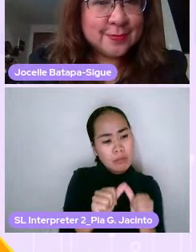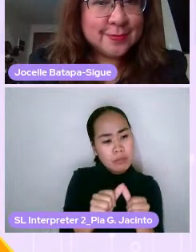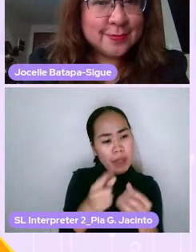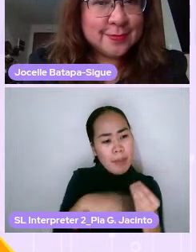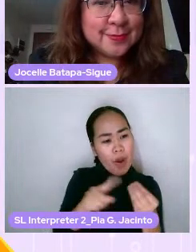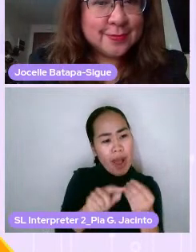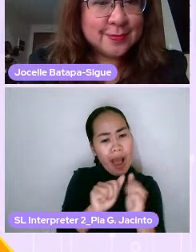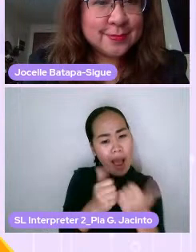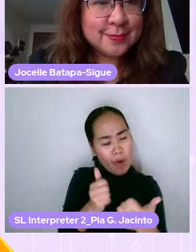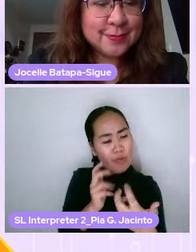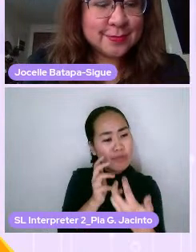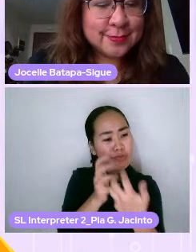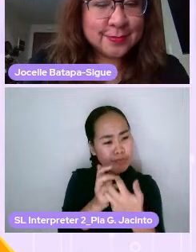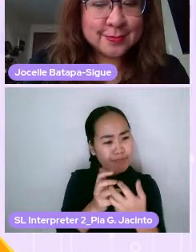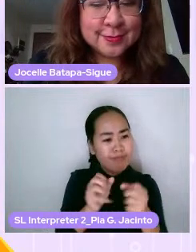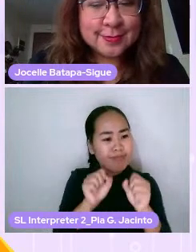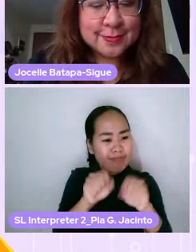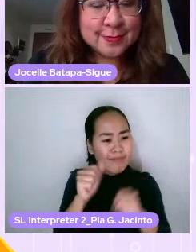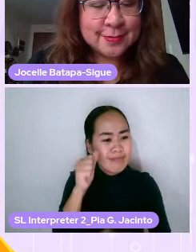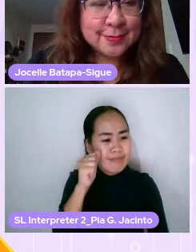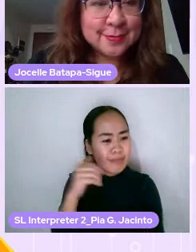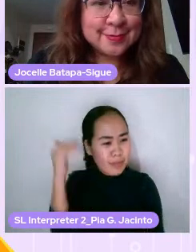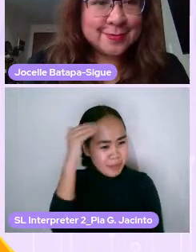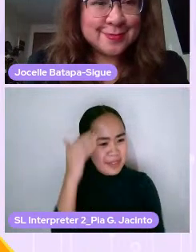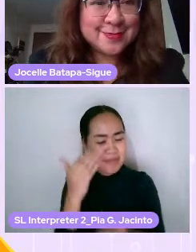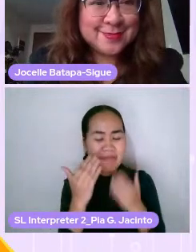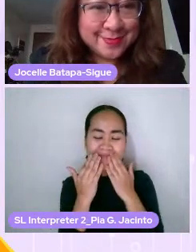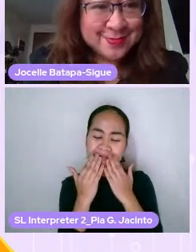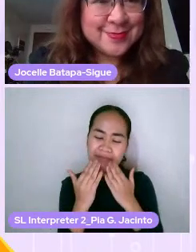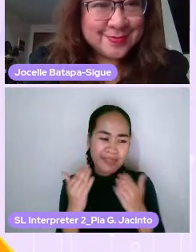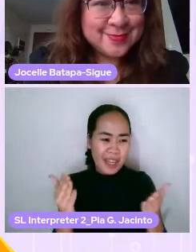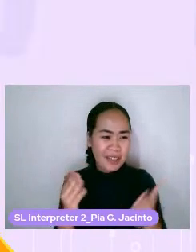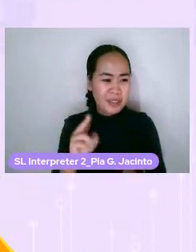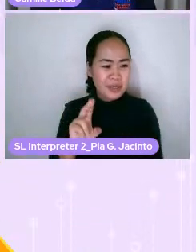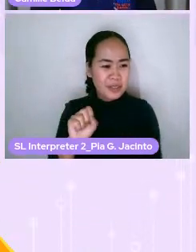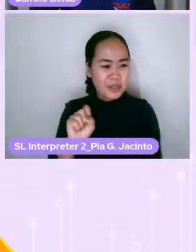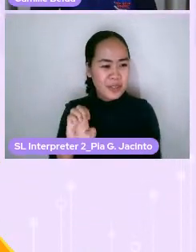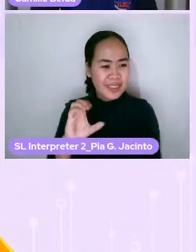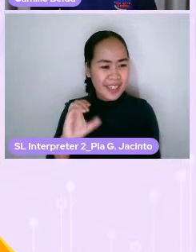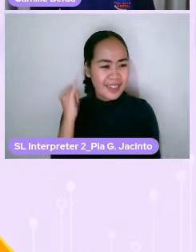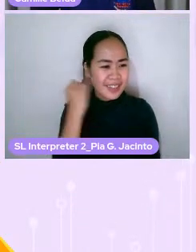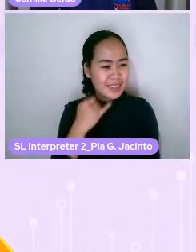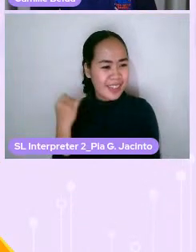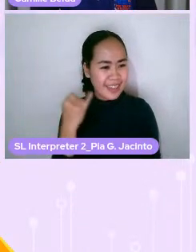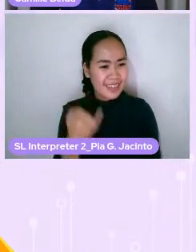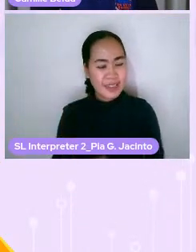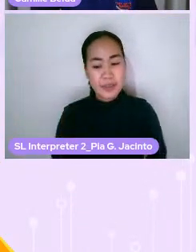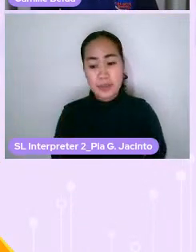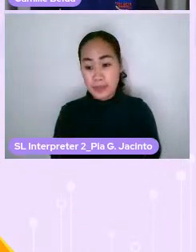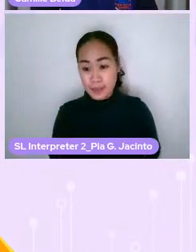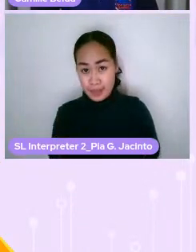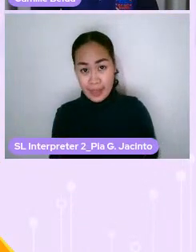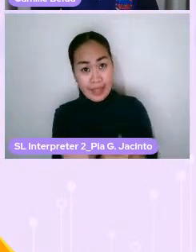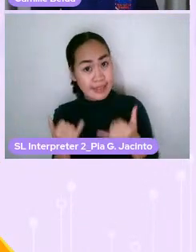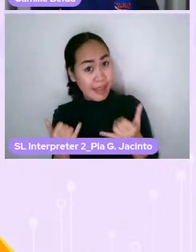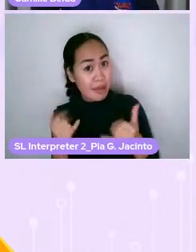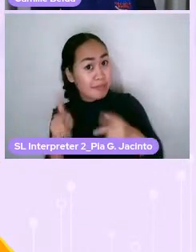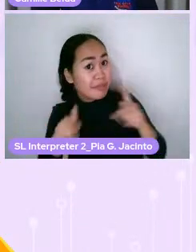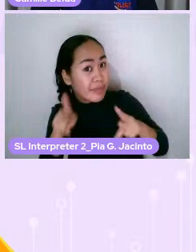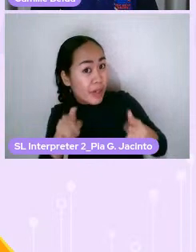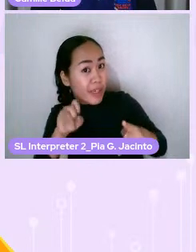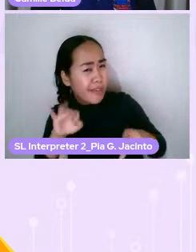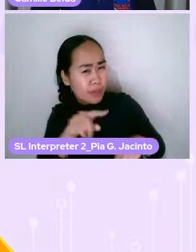ang kababaihan. Again, maraming salamat po, Yusek Giselle. Sa audience po natin, if you